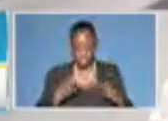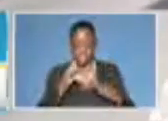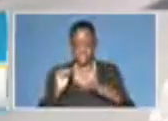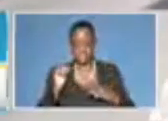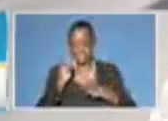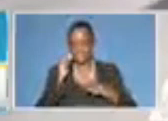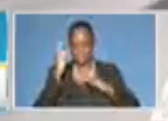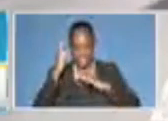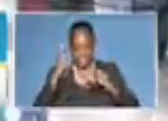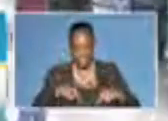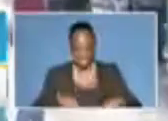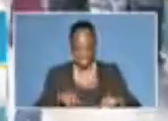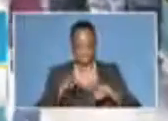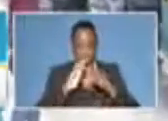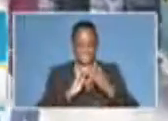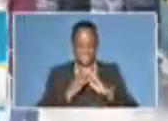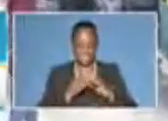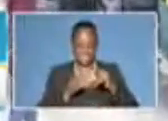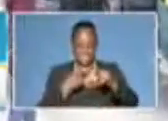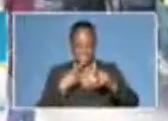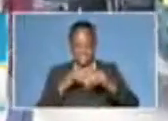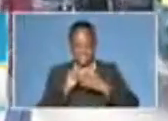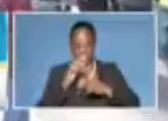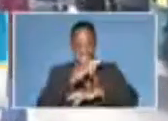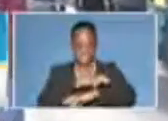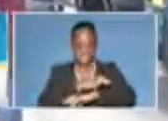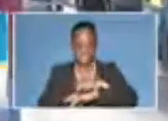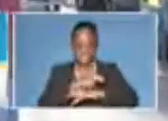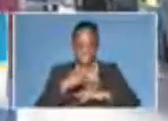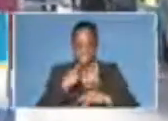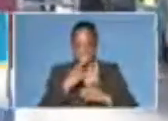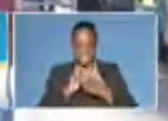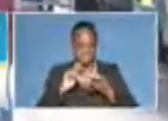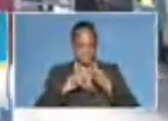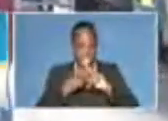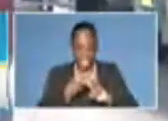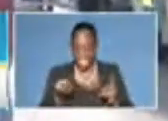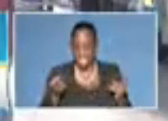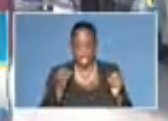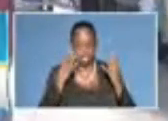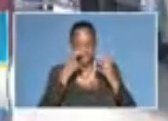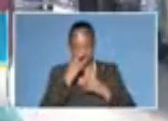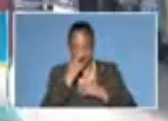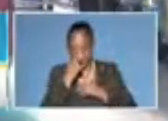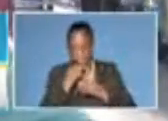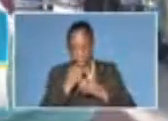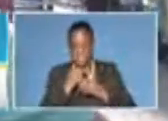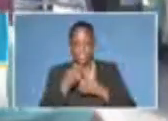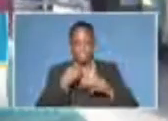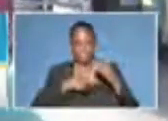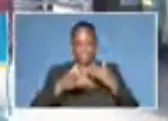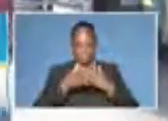stalls, a lot of vendors. Oh, it's relaxed. It's friendly. It's just a lot of fun to get away from the hustle and bustle